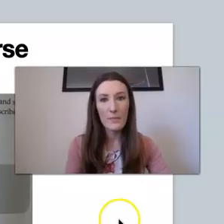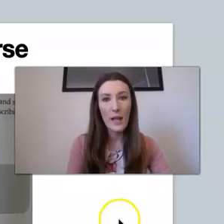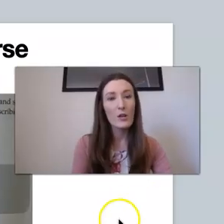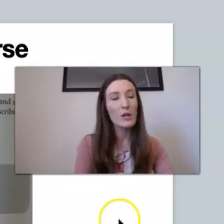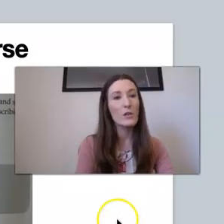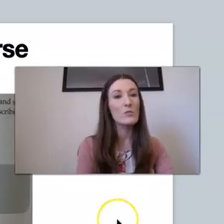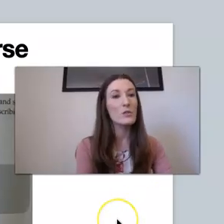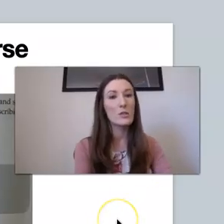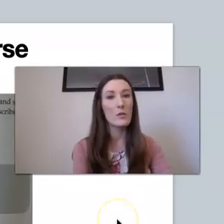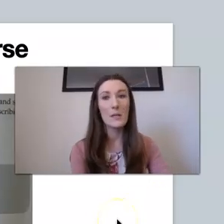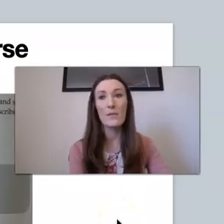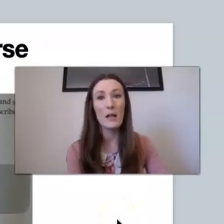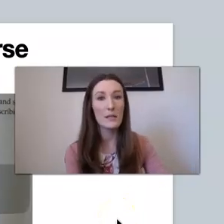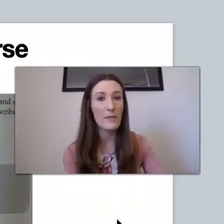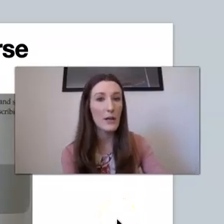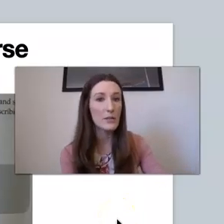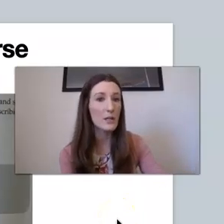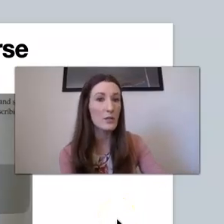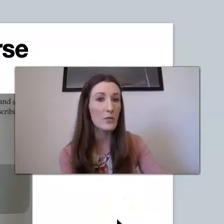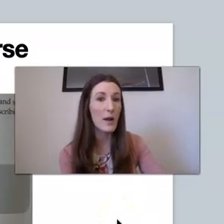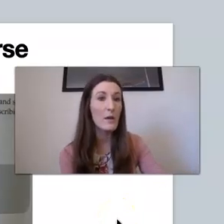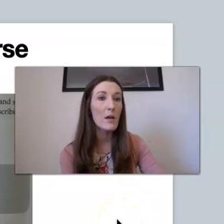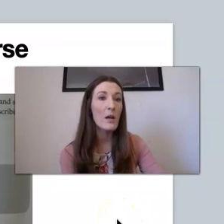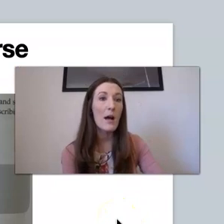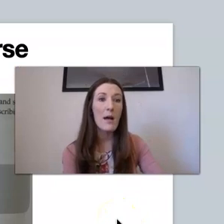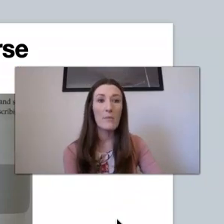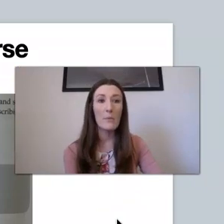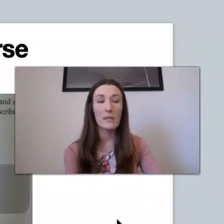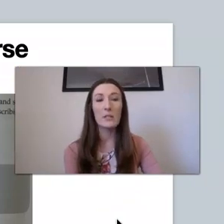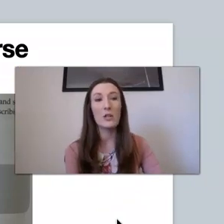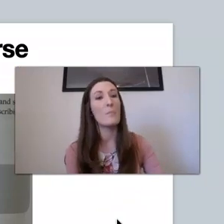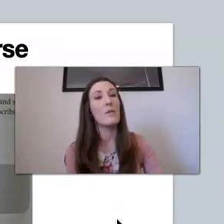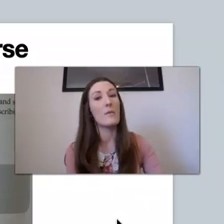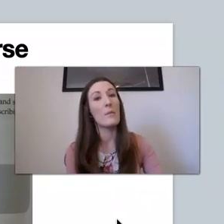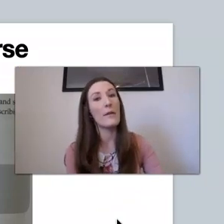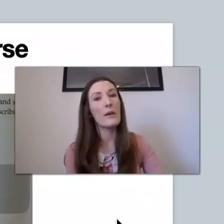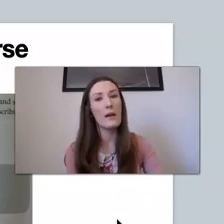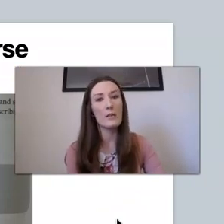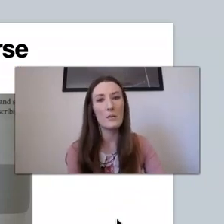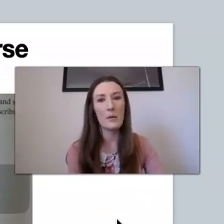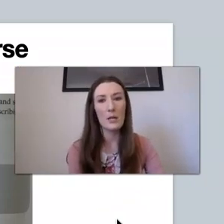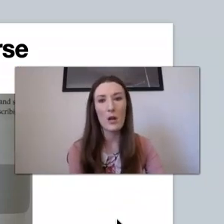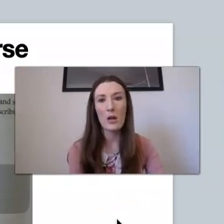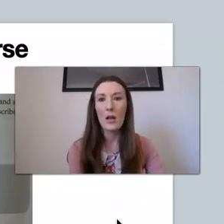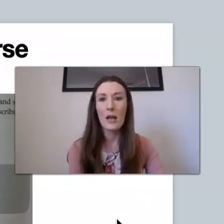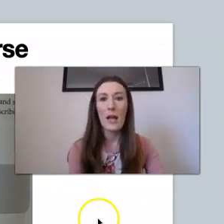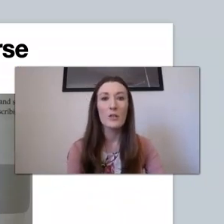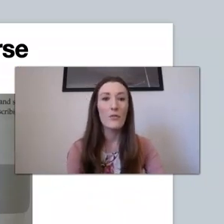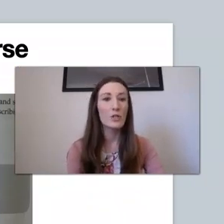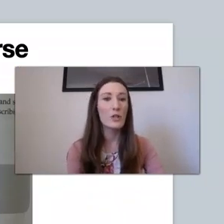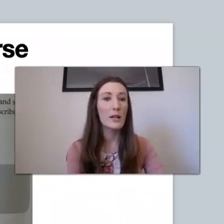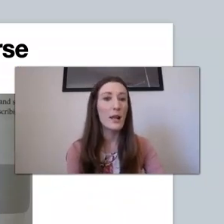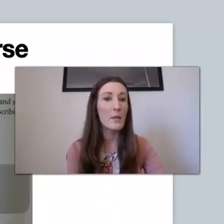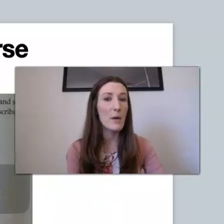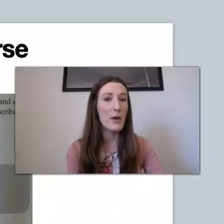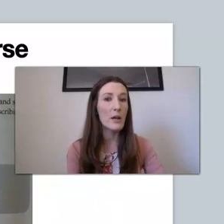barriers. Okay, you're going to use your descriptive classifiers to describe the basic shape of the barrier and its location. Okay, so